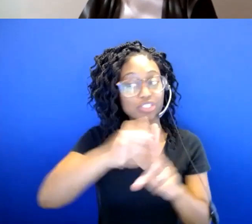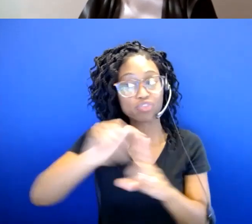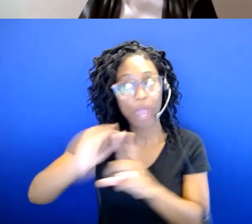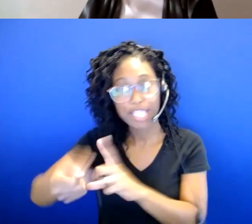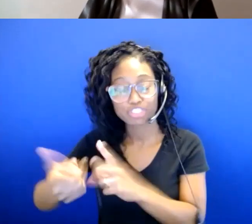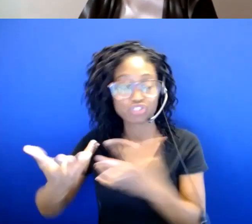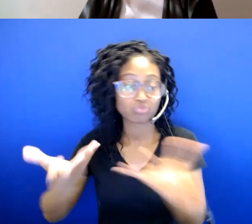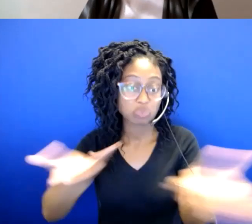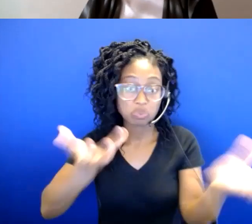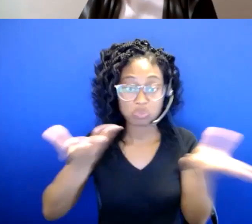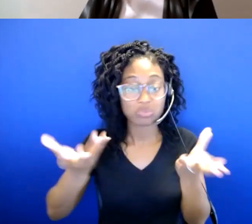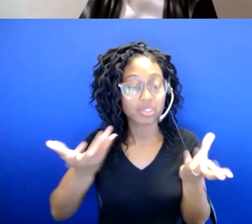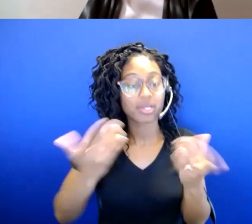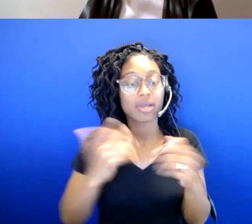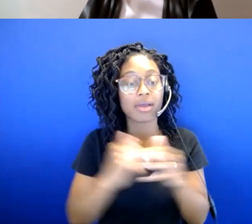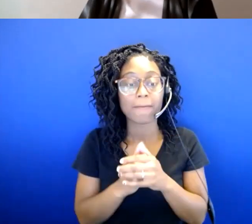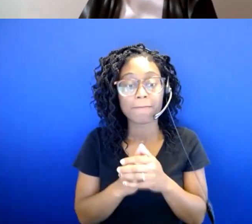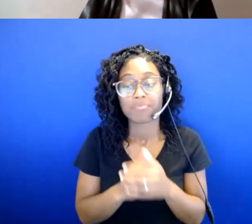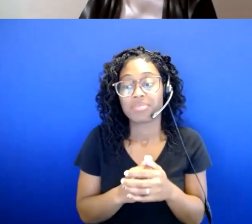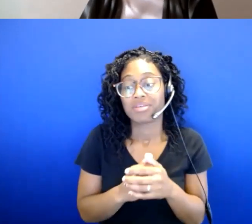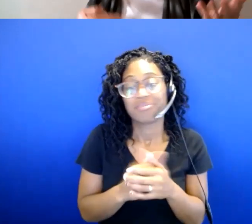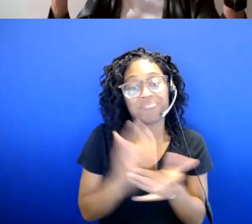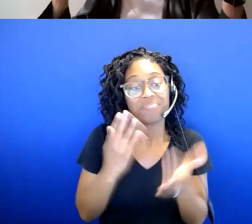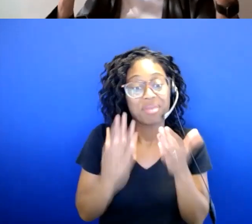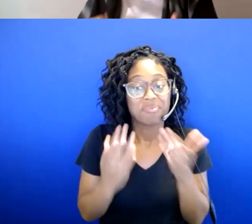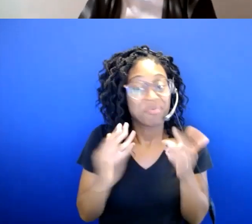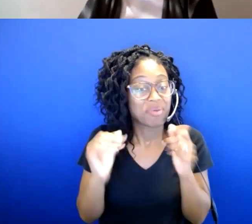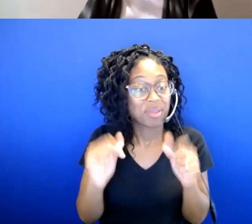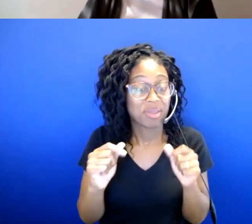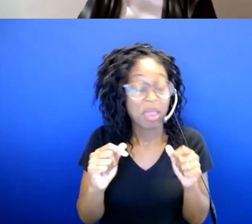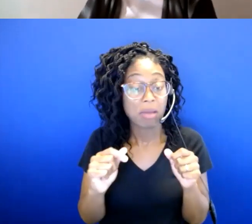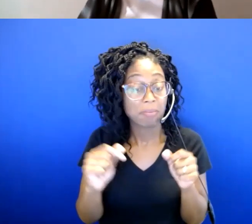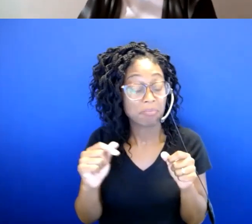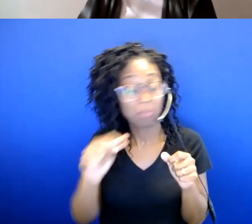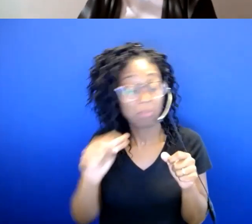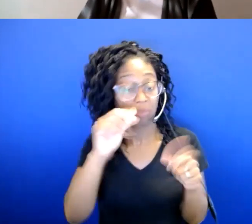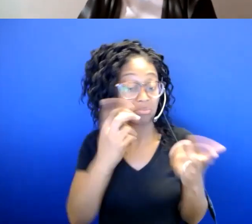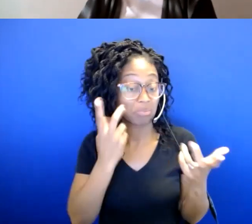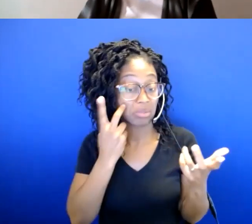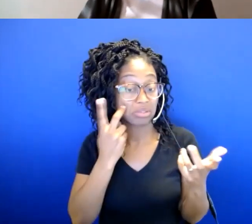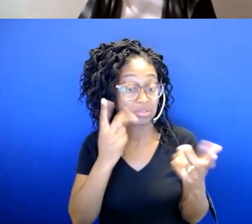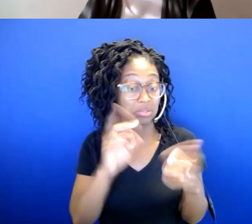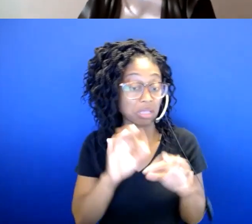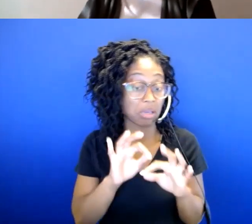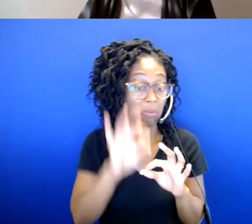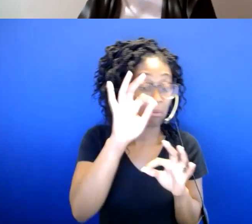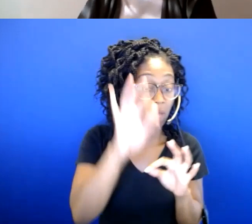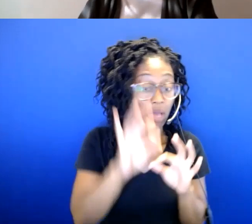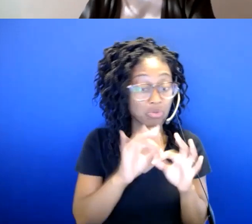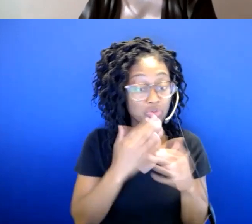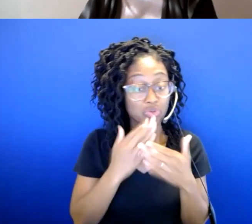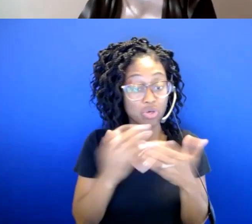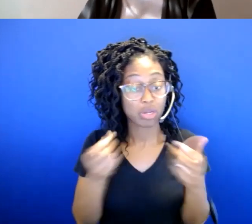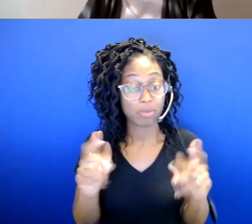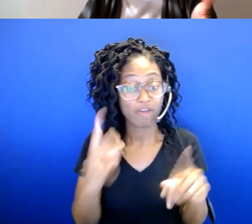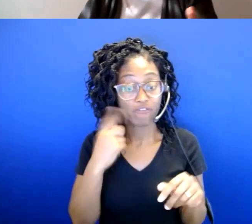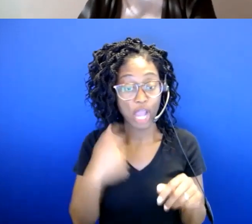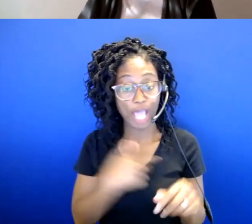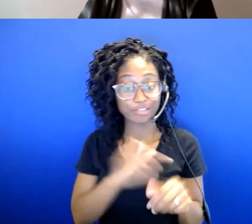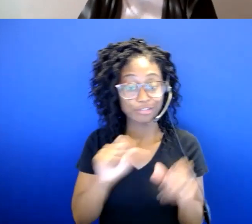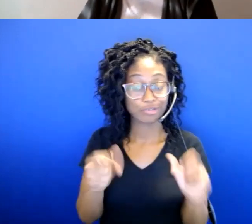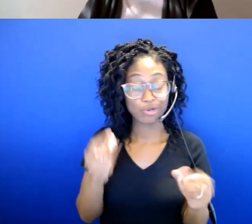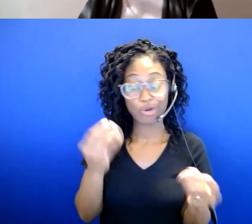a V3 opportunity there. Why not? That's what AERA is all about. Stimulating exchange